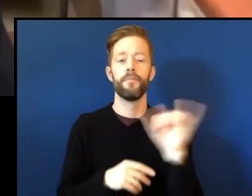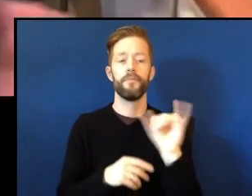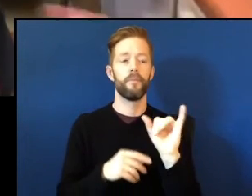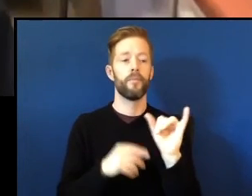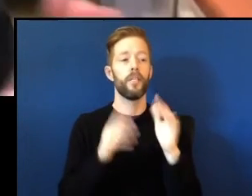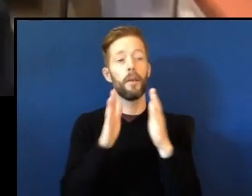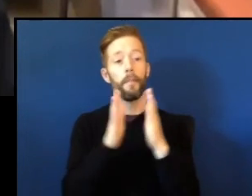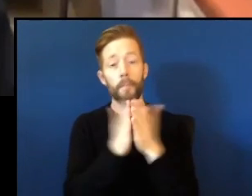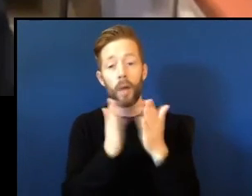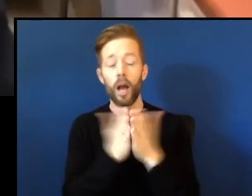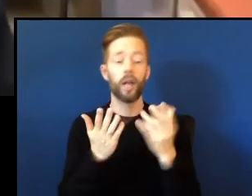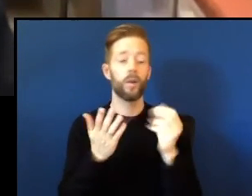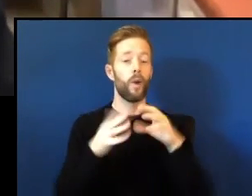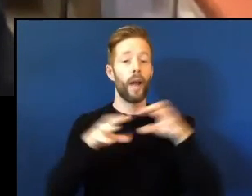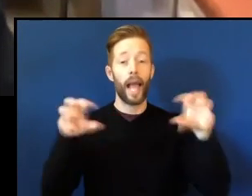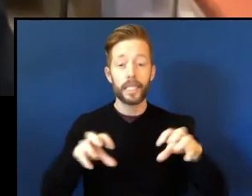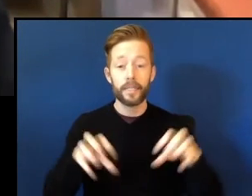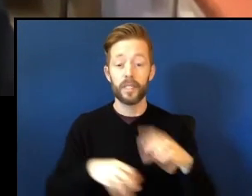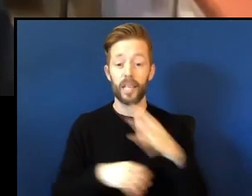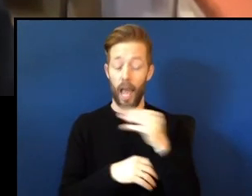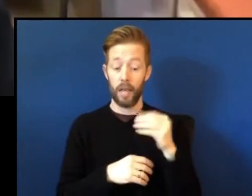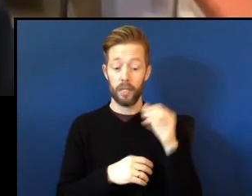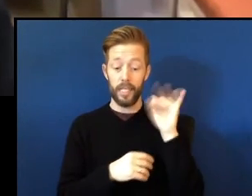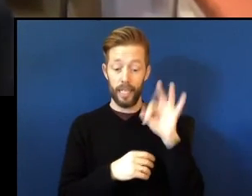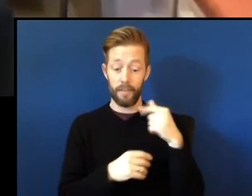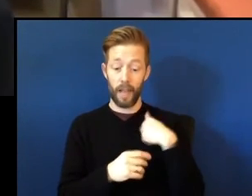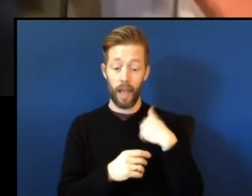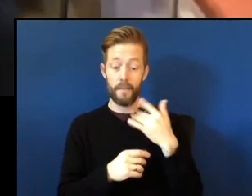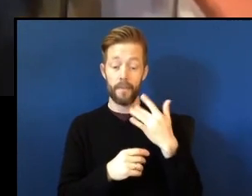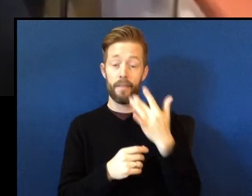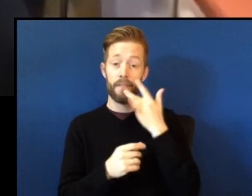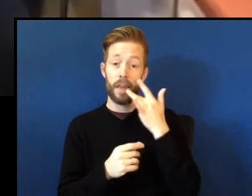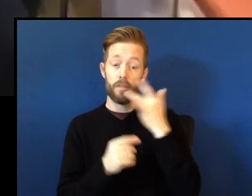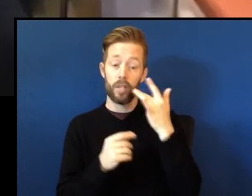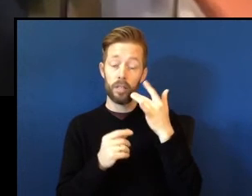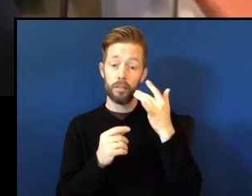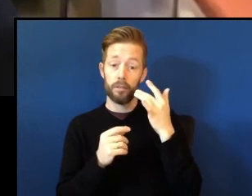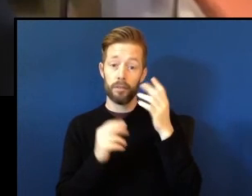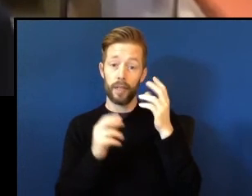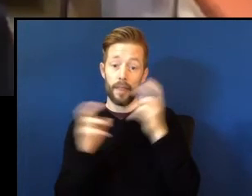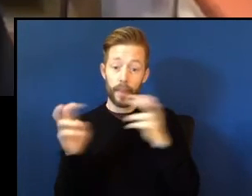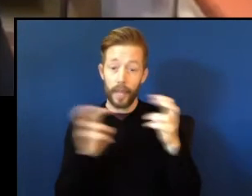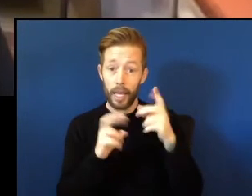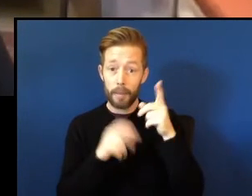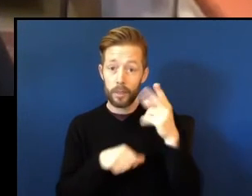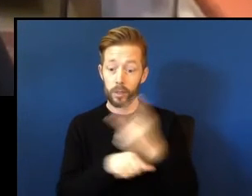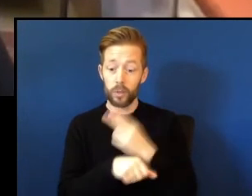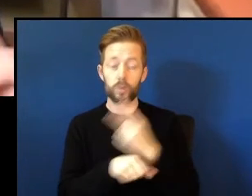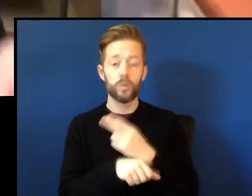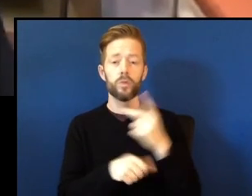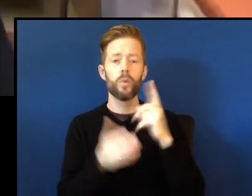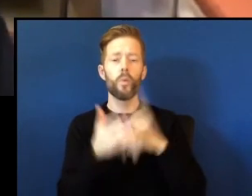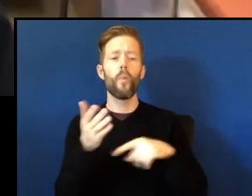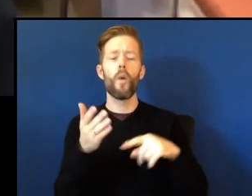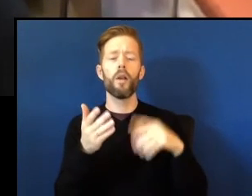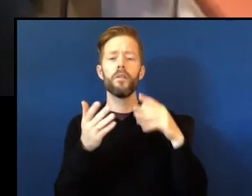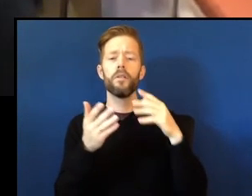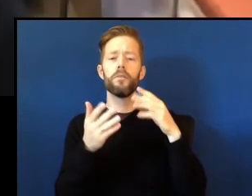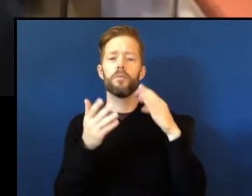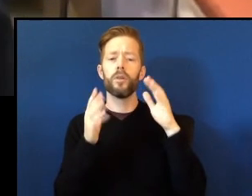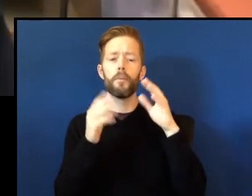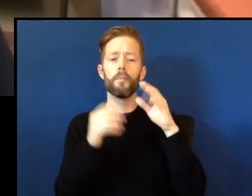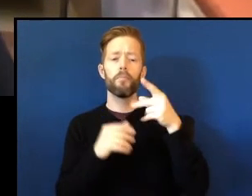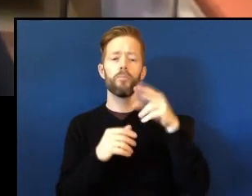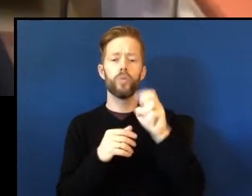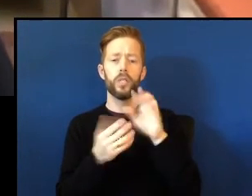like I said, a book or an activity? And if there's a favorite theme that you've used, what are some great preschool